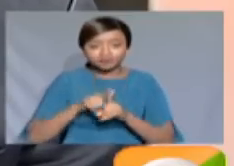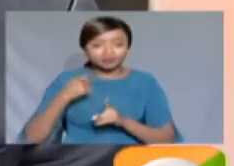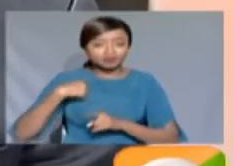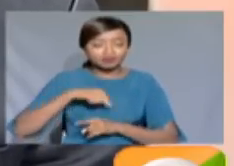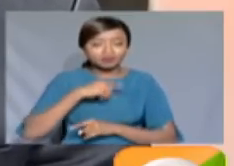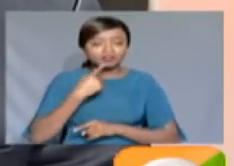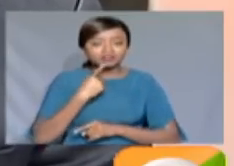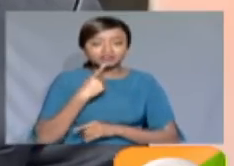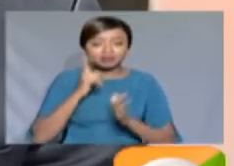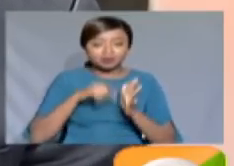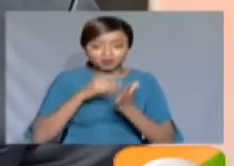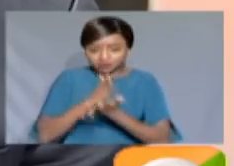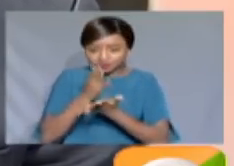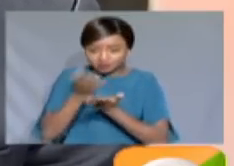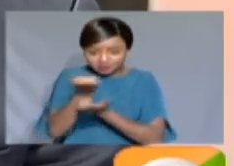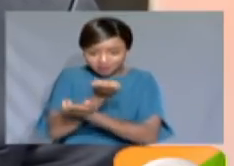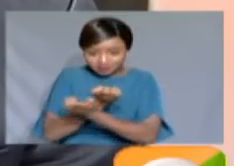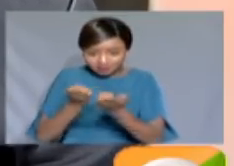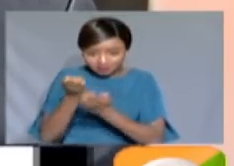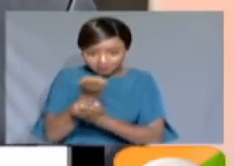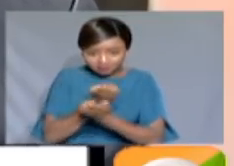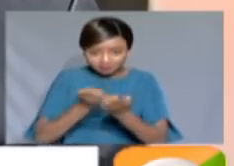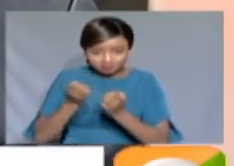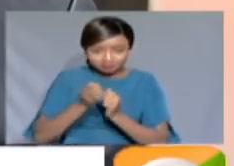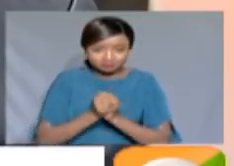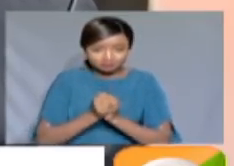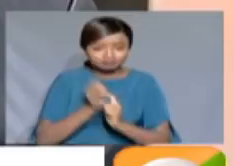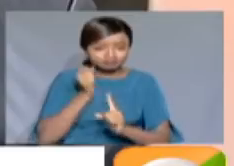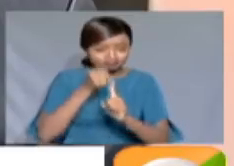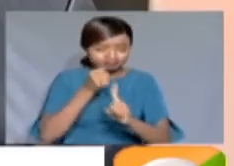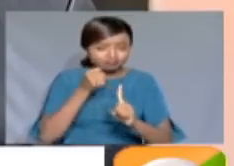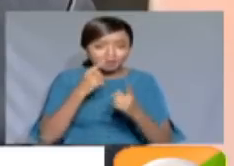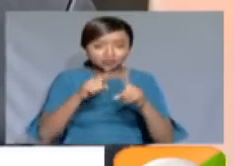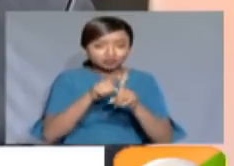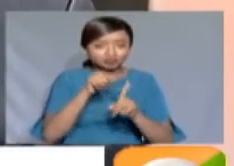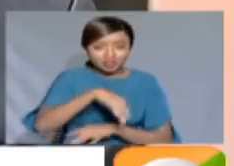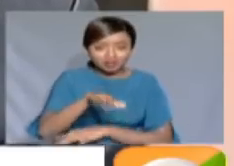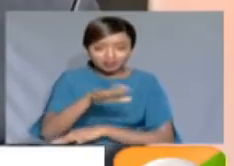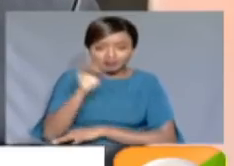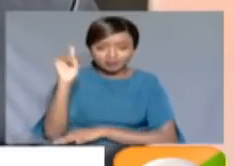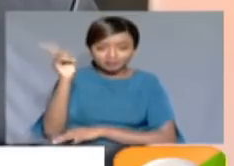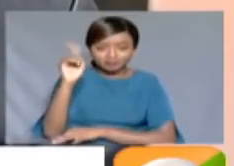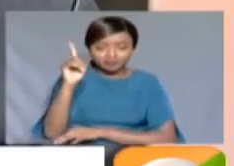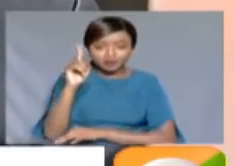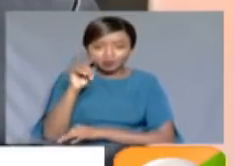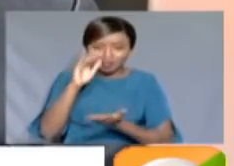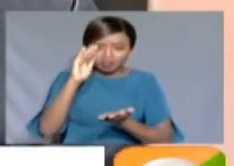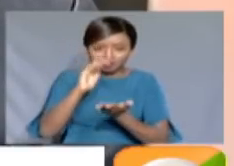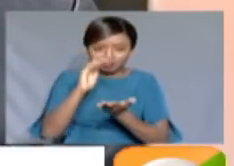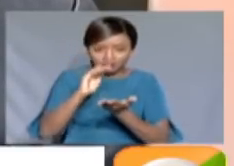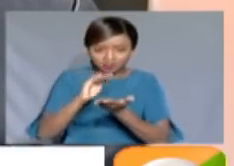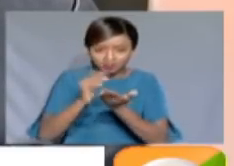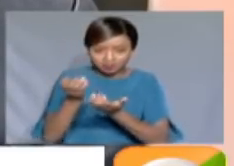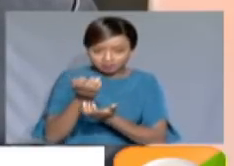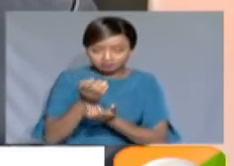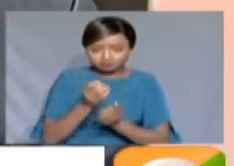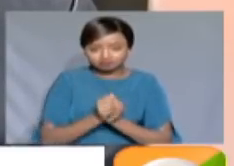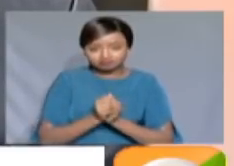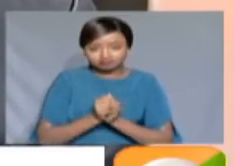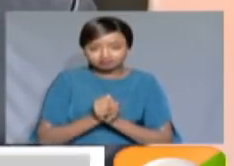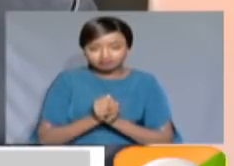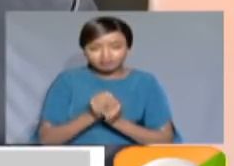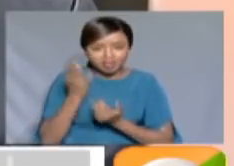get, it is also going to make sure that at least the congestion within Nairobi is reduced. We expect that these